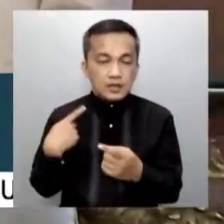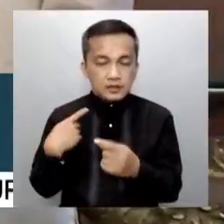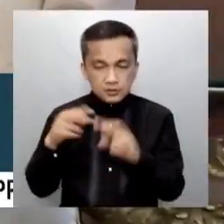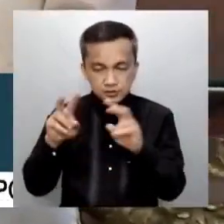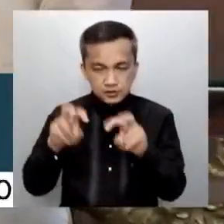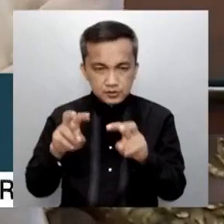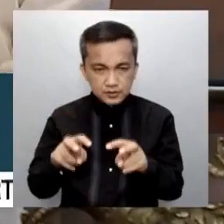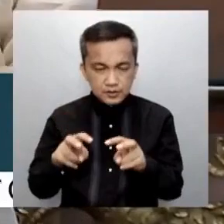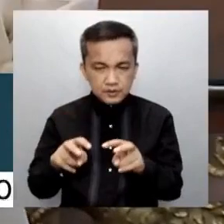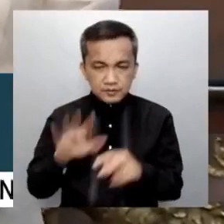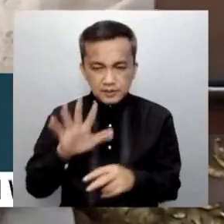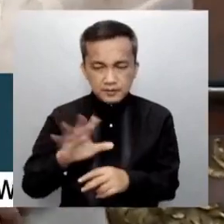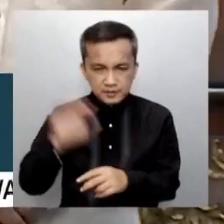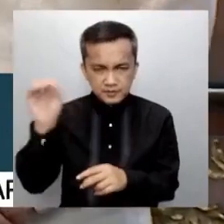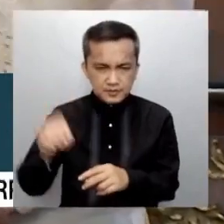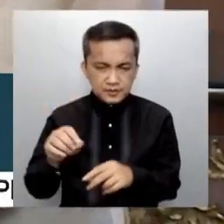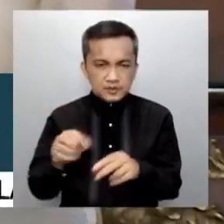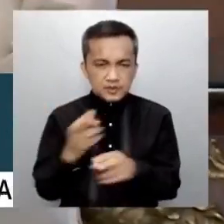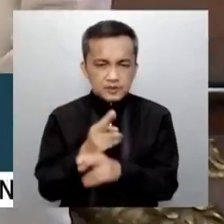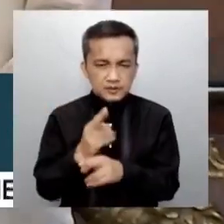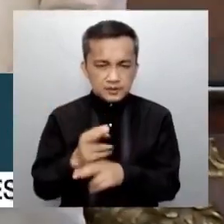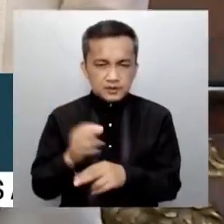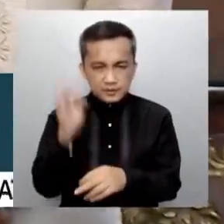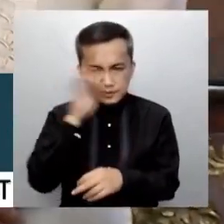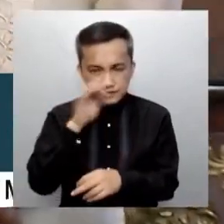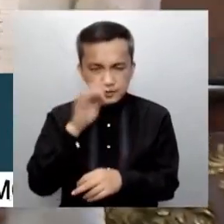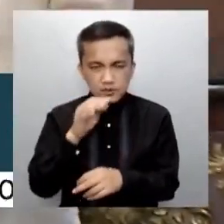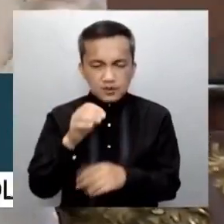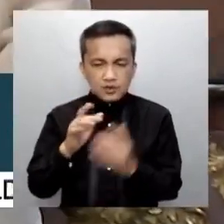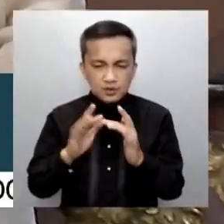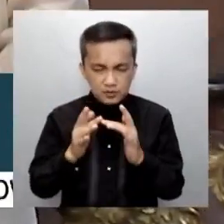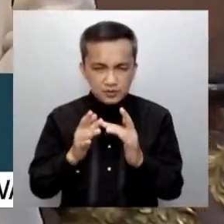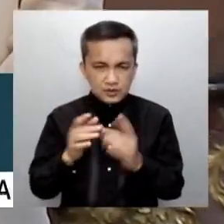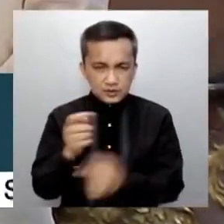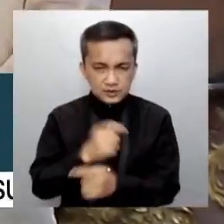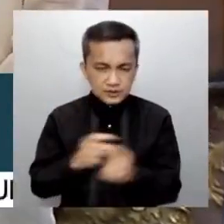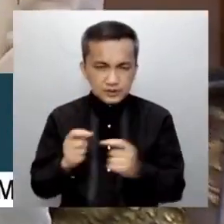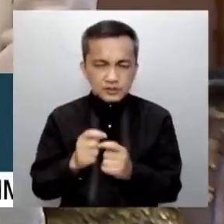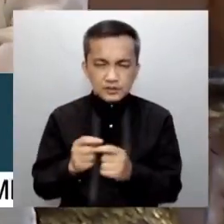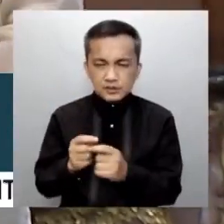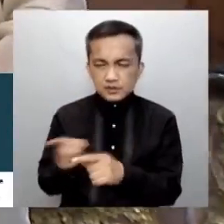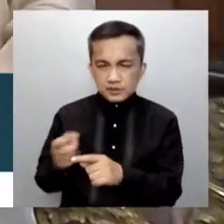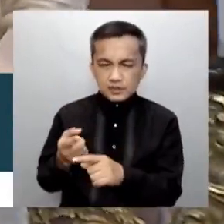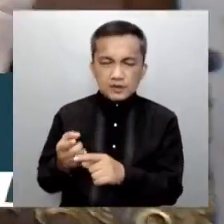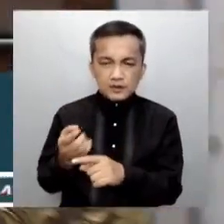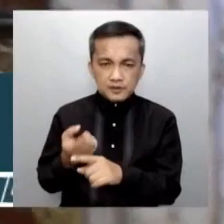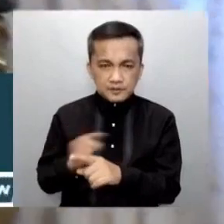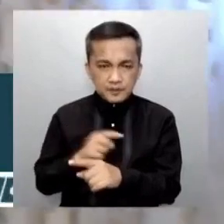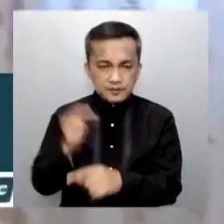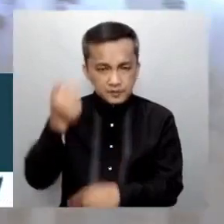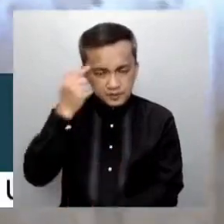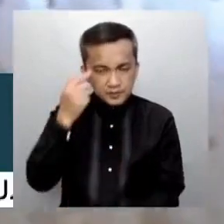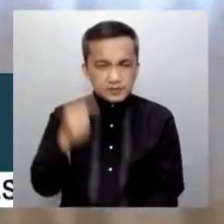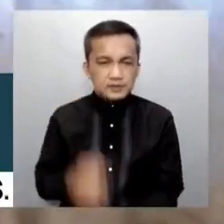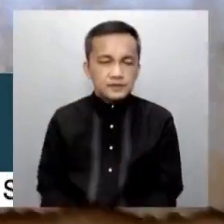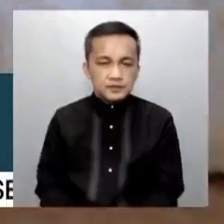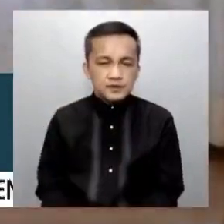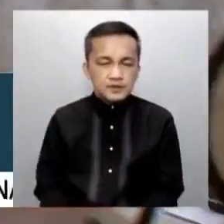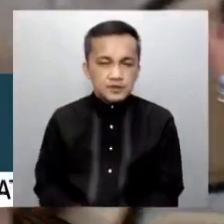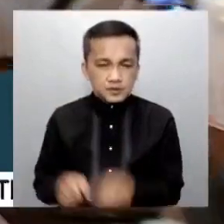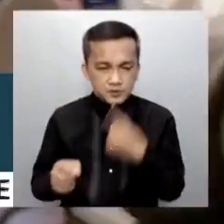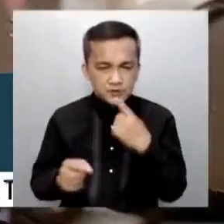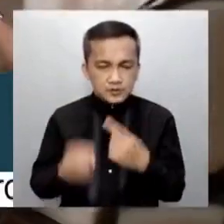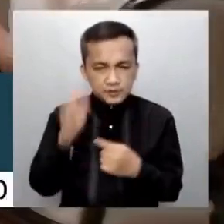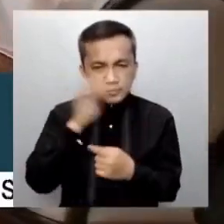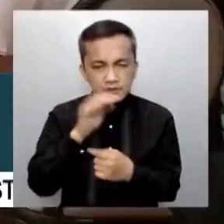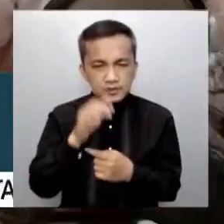5% of an ordinary Filipino's online transactions concern the government. He says that while Filipinos now do